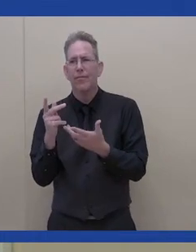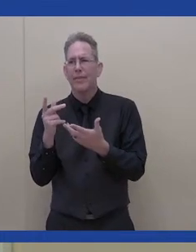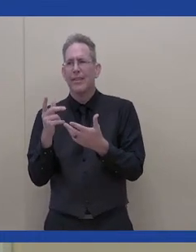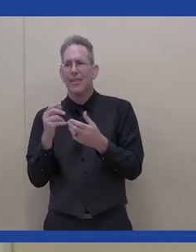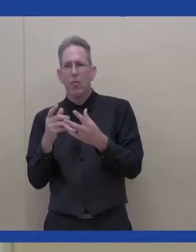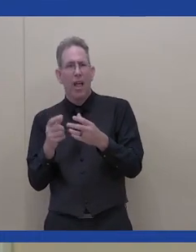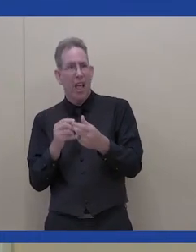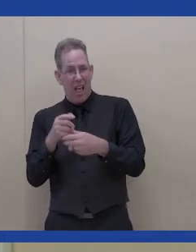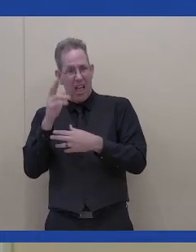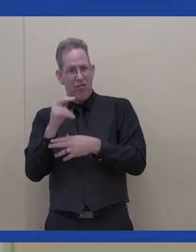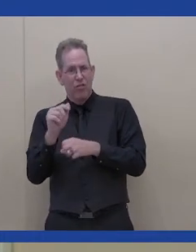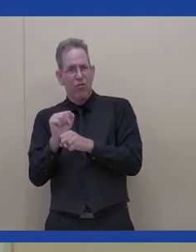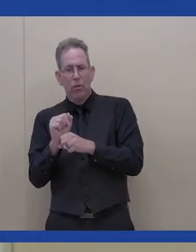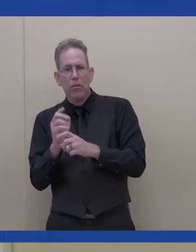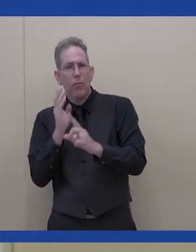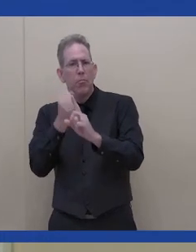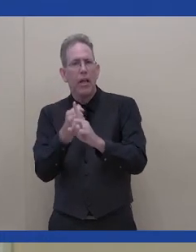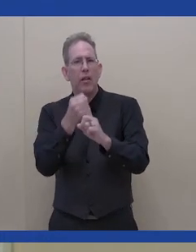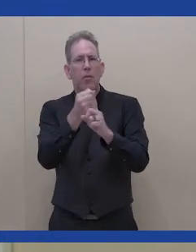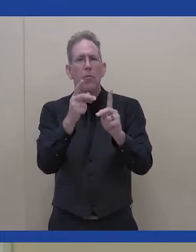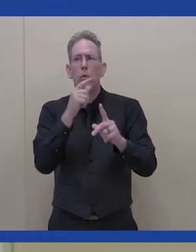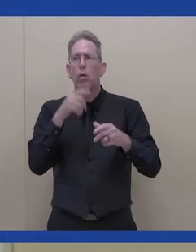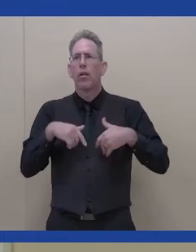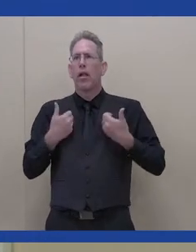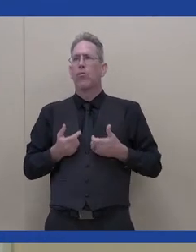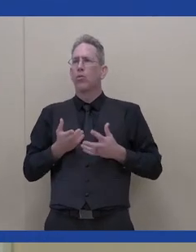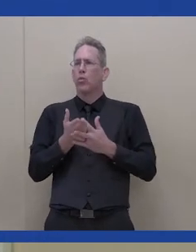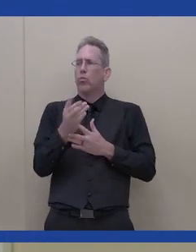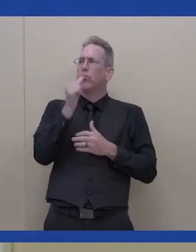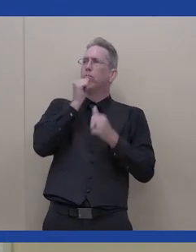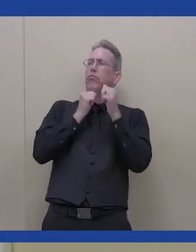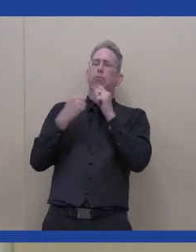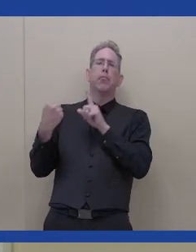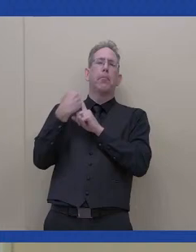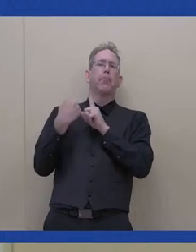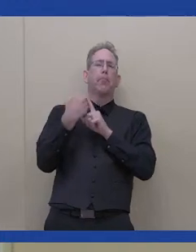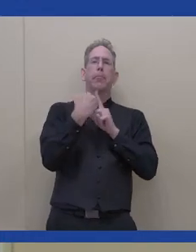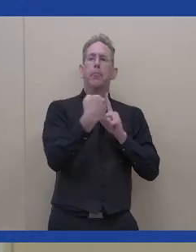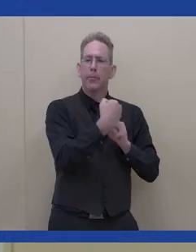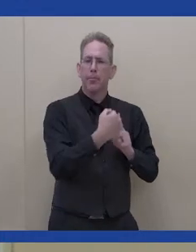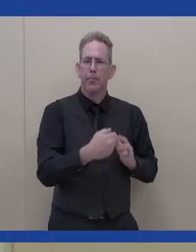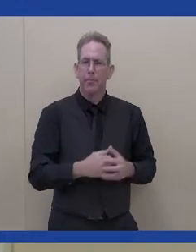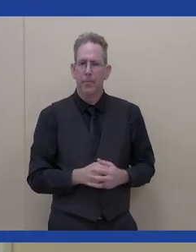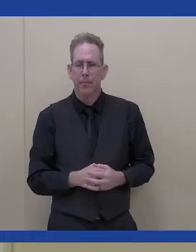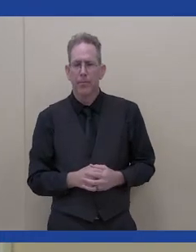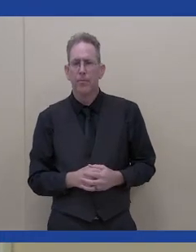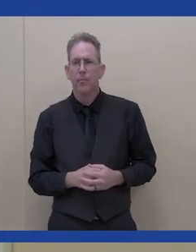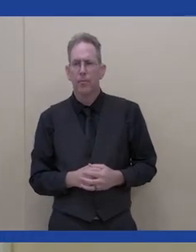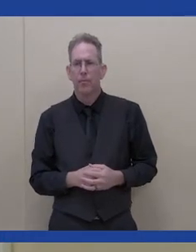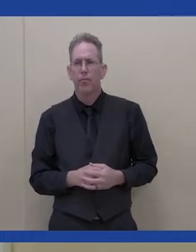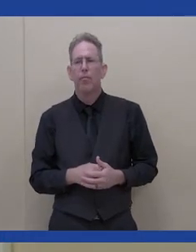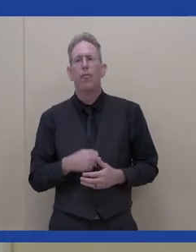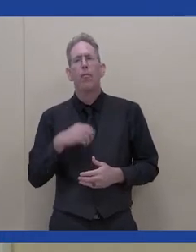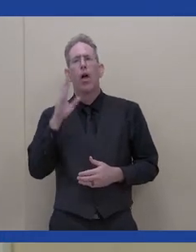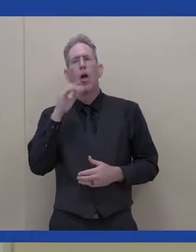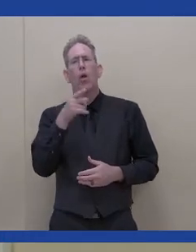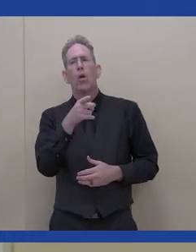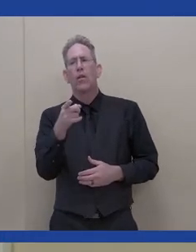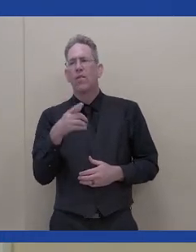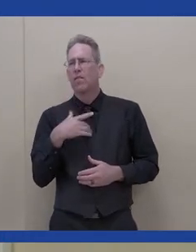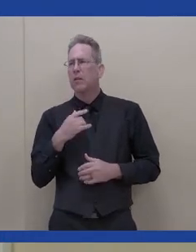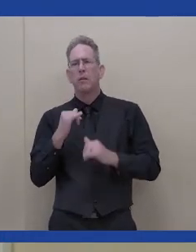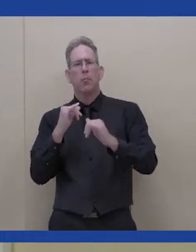our inaction. We set the tone and tenor for community engagement. I know you join me in taking this